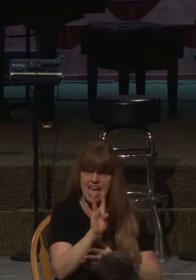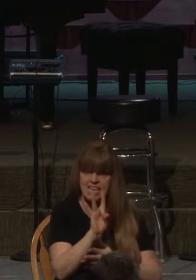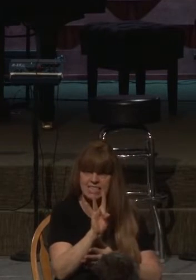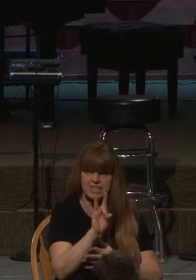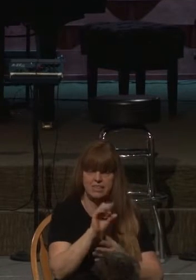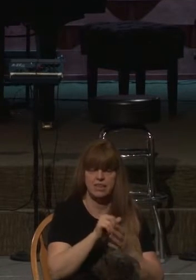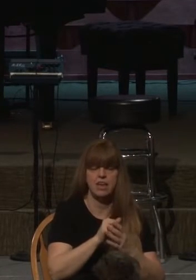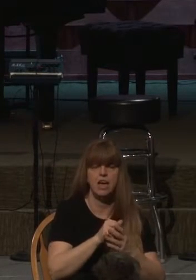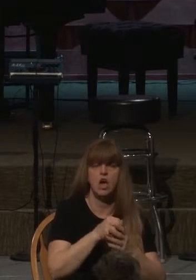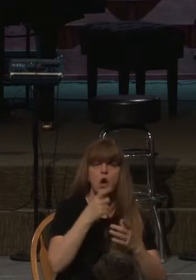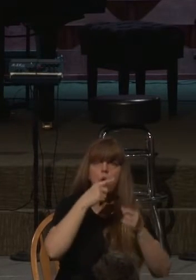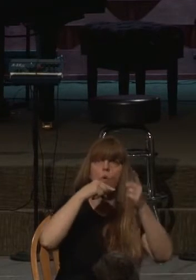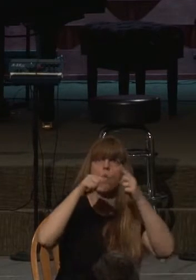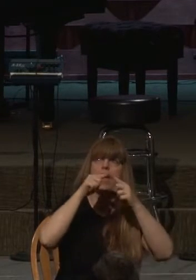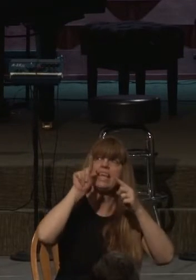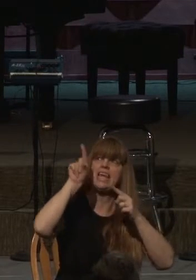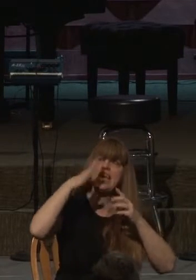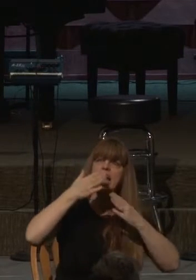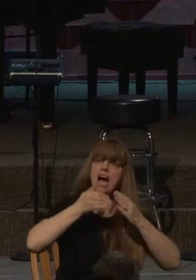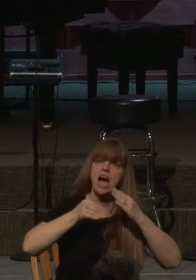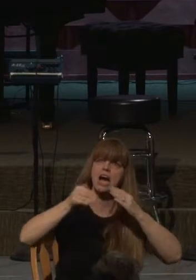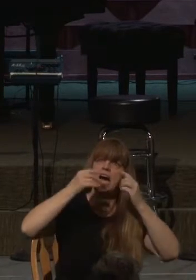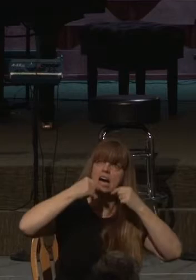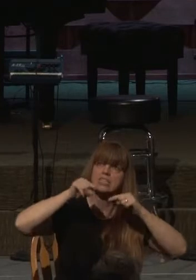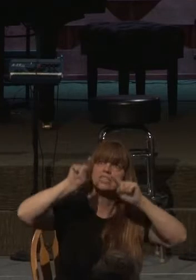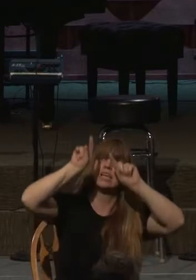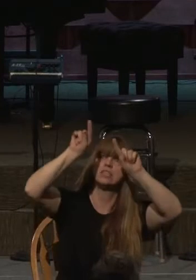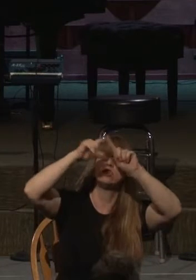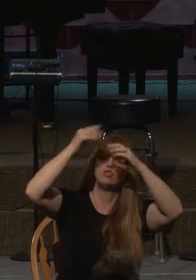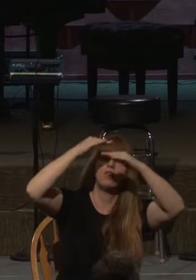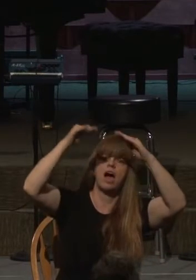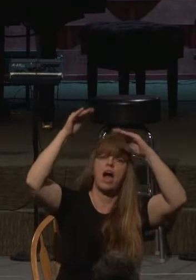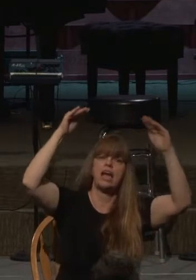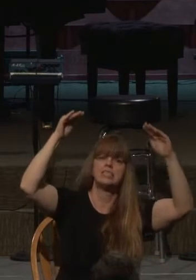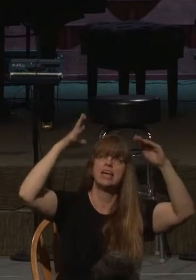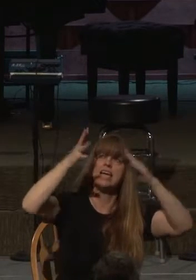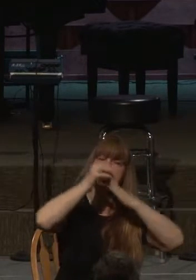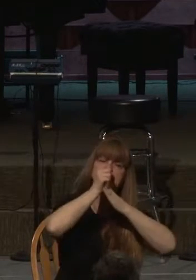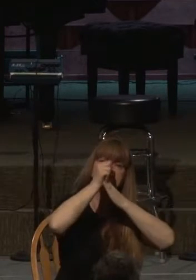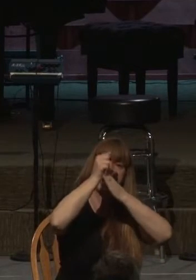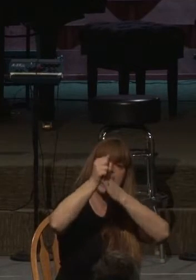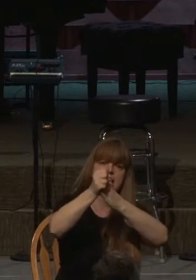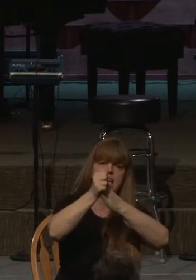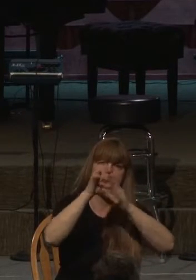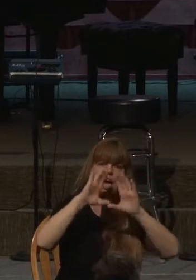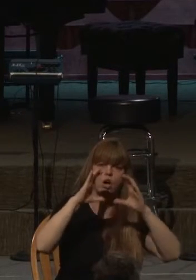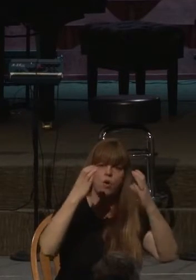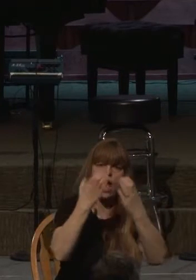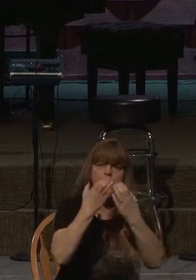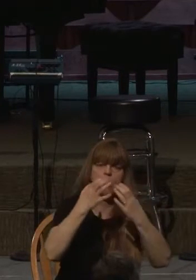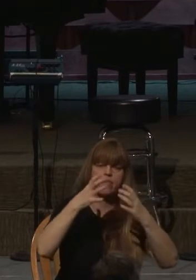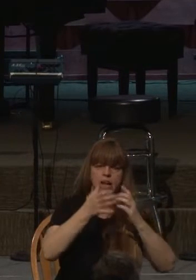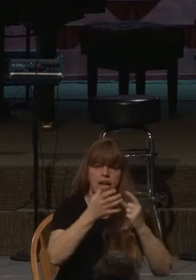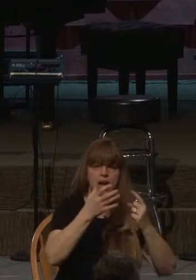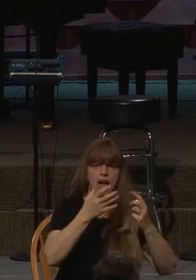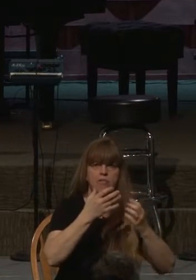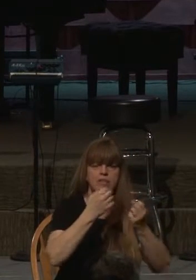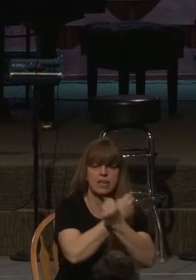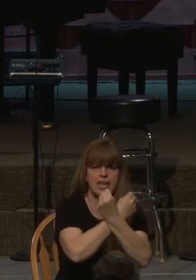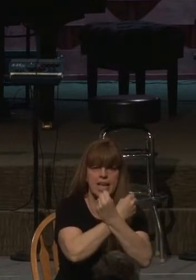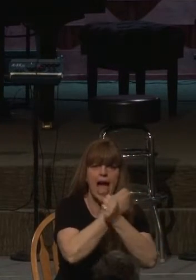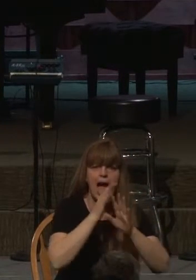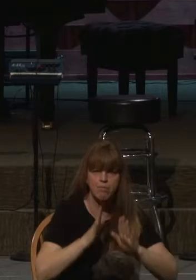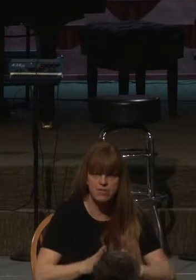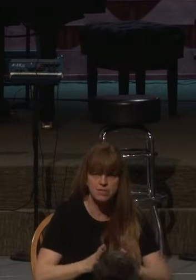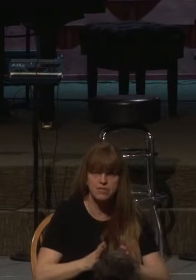ascended to the heights, he led a crowd of captives and gave gifts to his people. Notice that it says